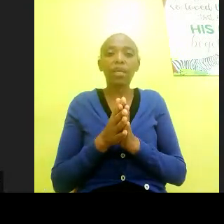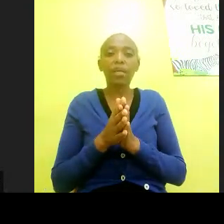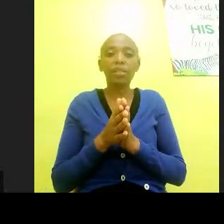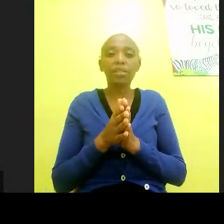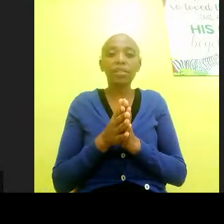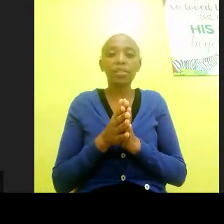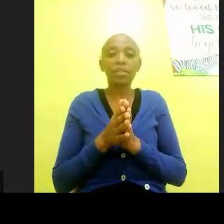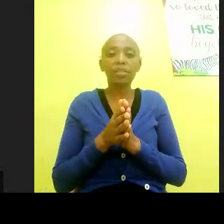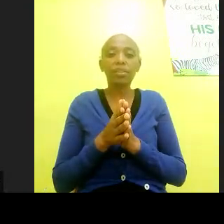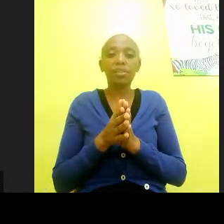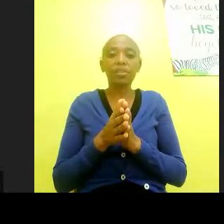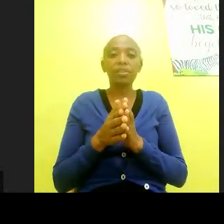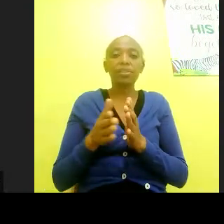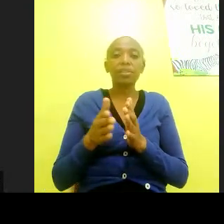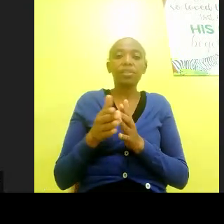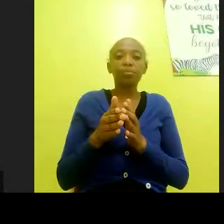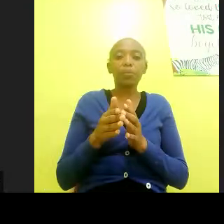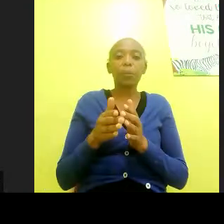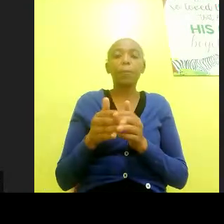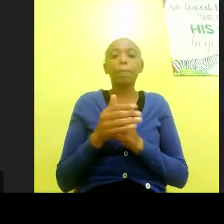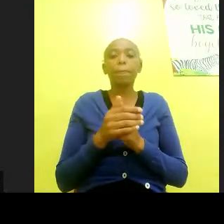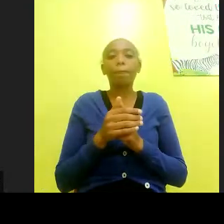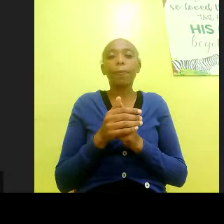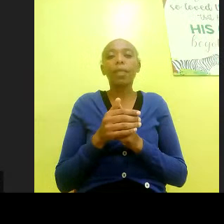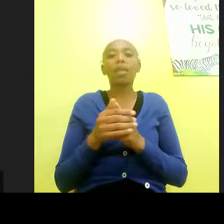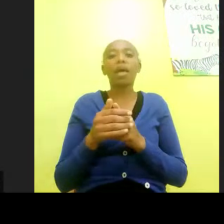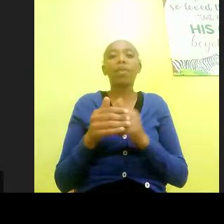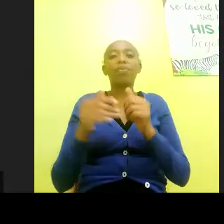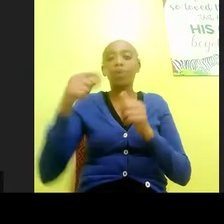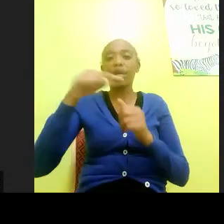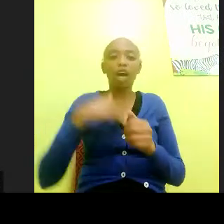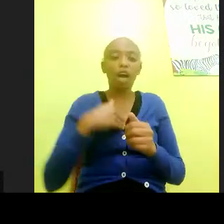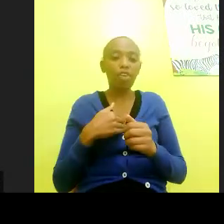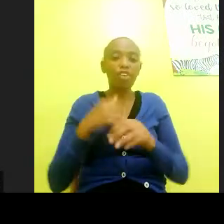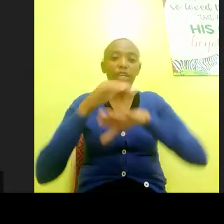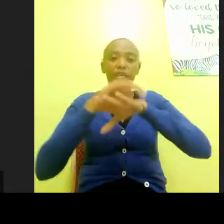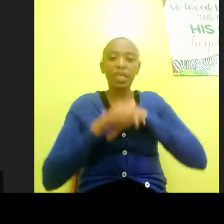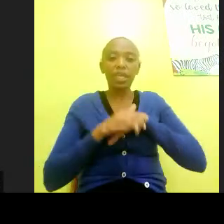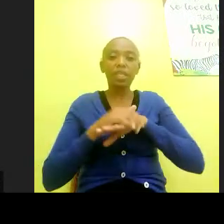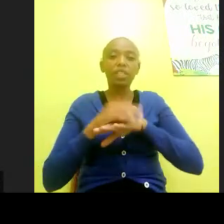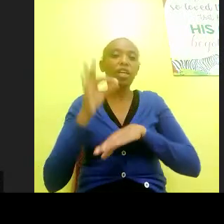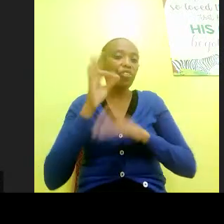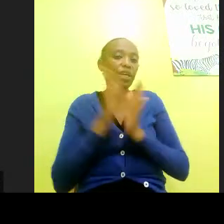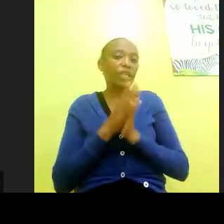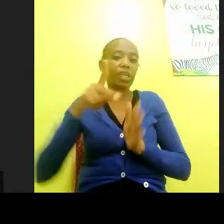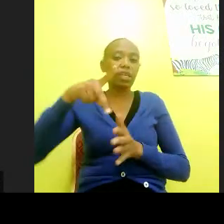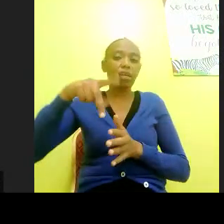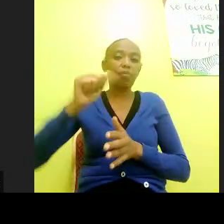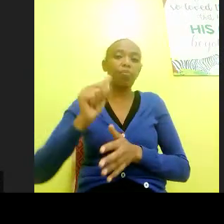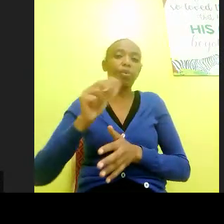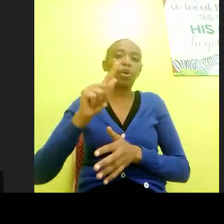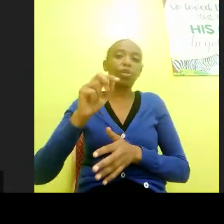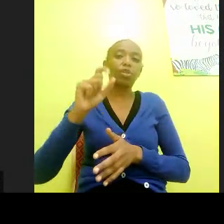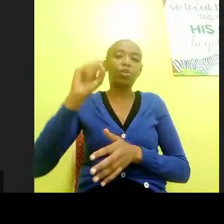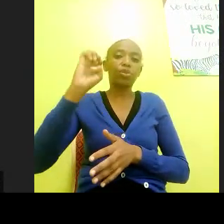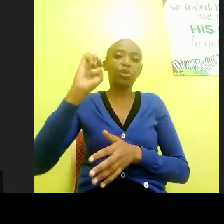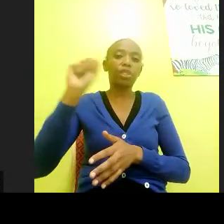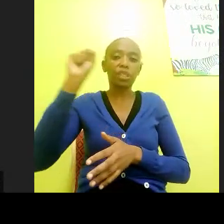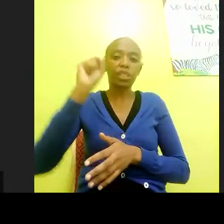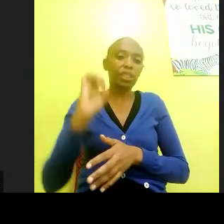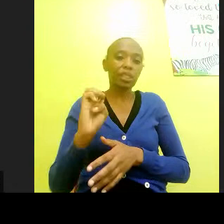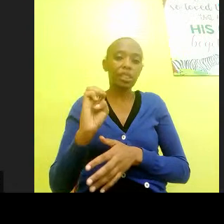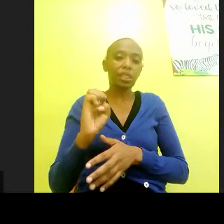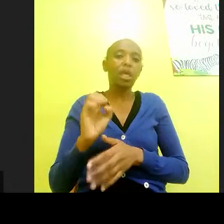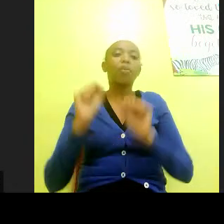circular and resembles a globe at the bottom of your screen. We do have English, French, and Portuguese interpretation, so feel free to use any